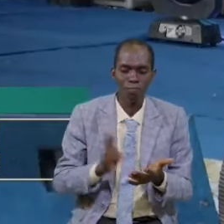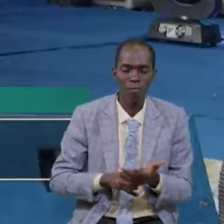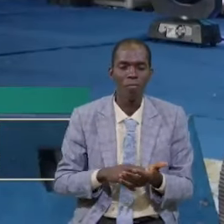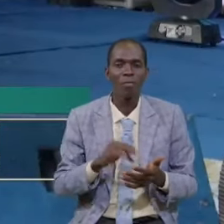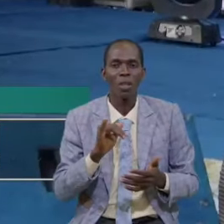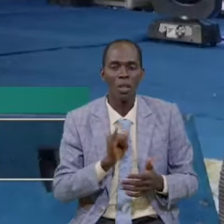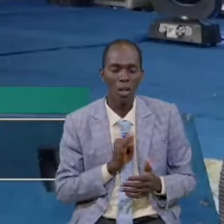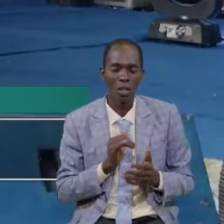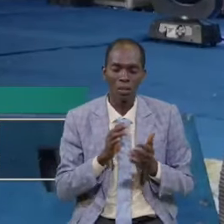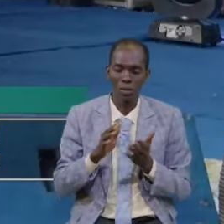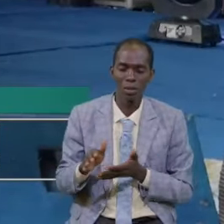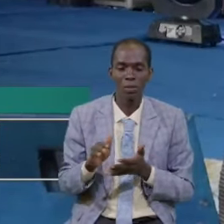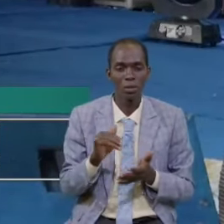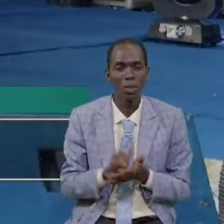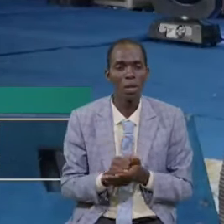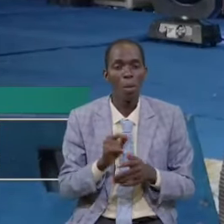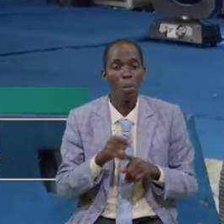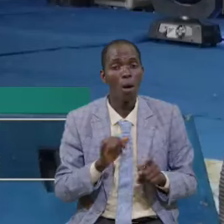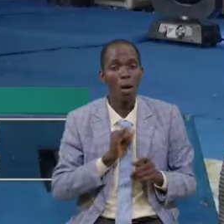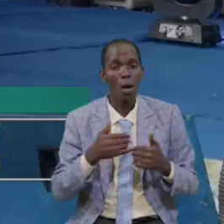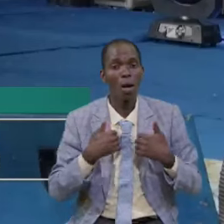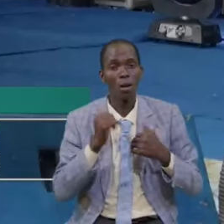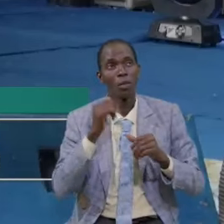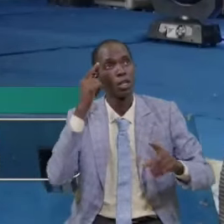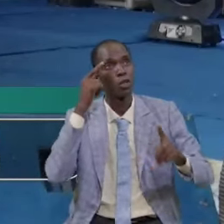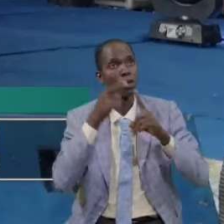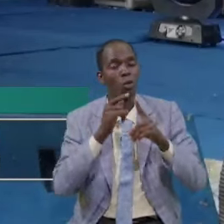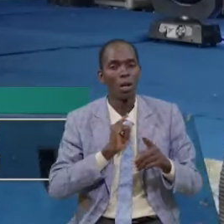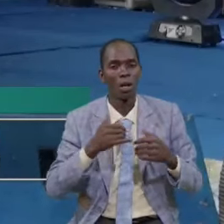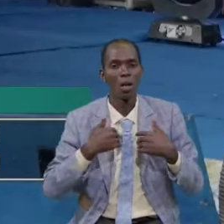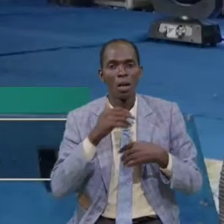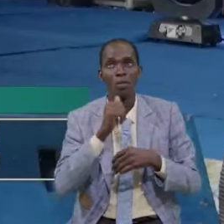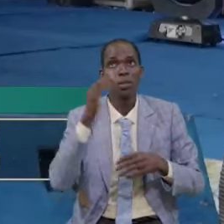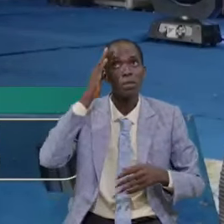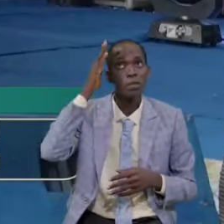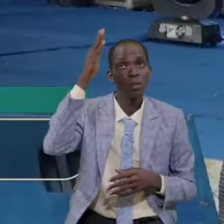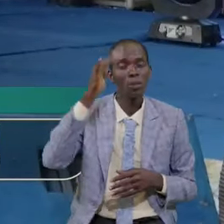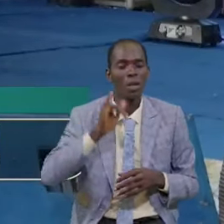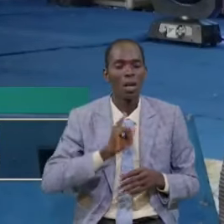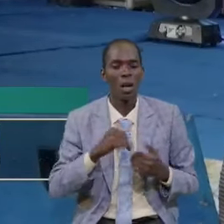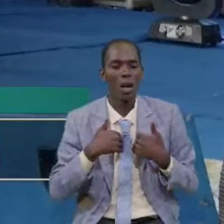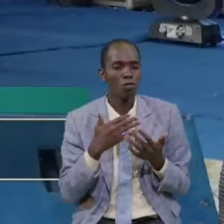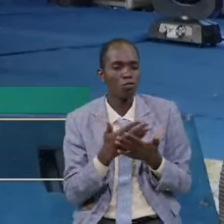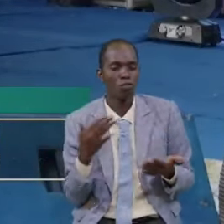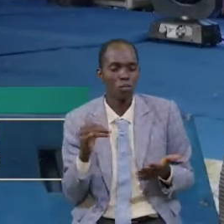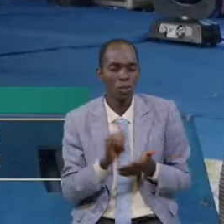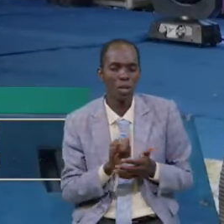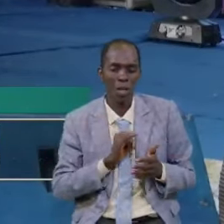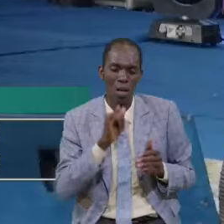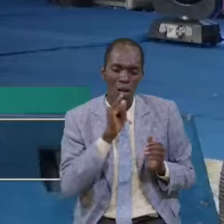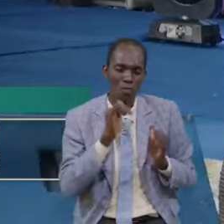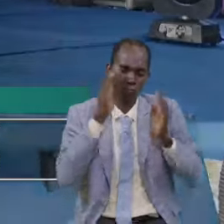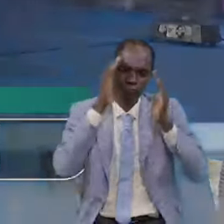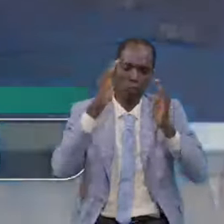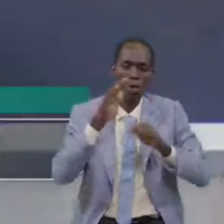a goal, and I have a destination, and I have something I am moving towards. It says, forgetting those things which